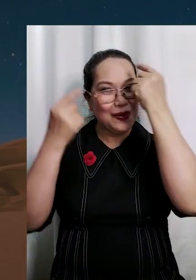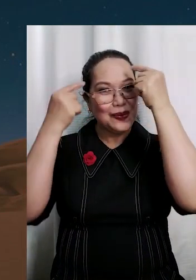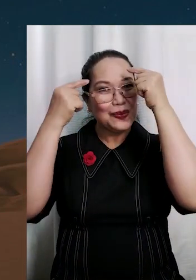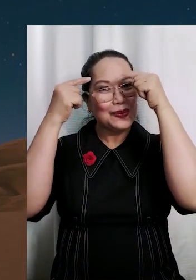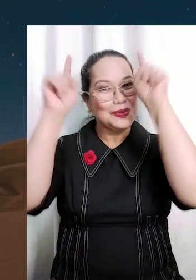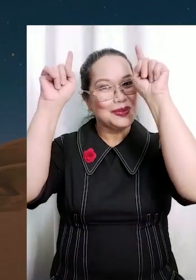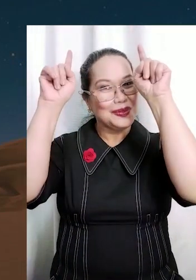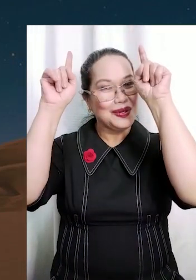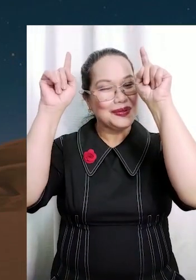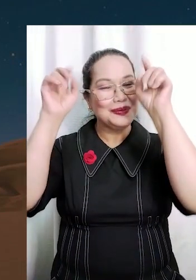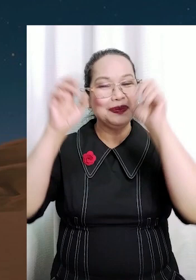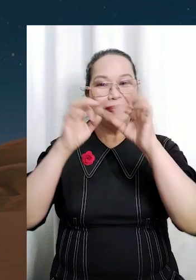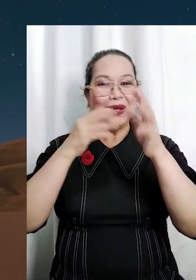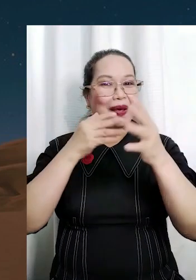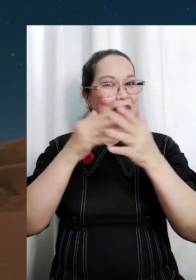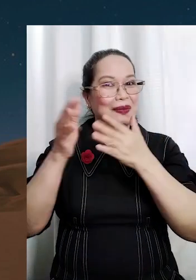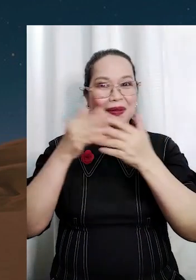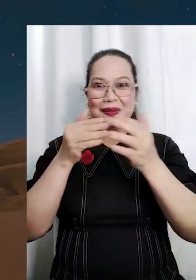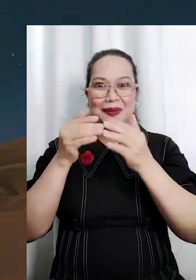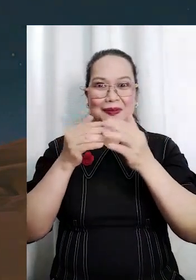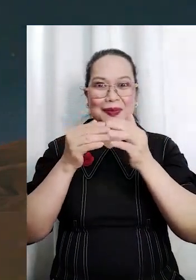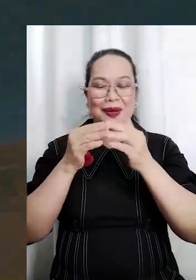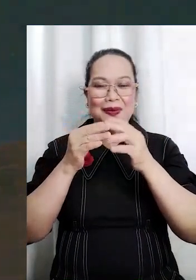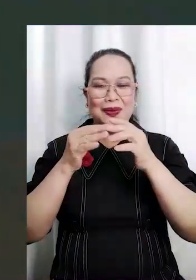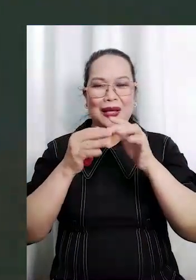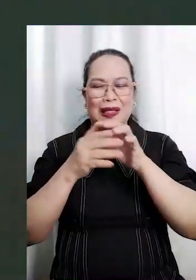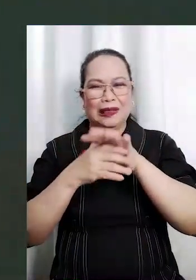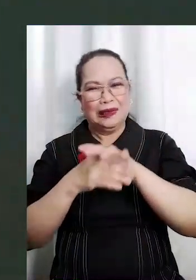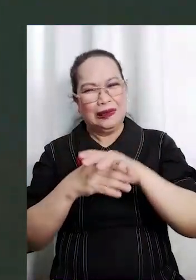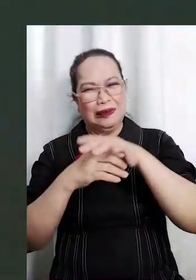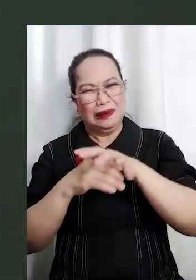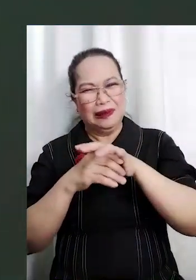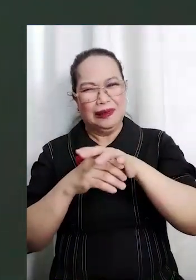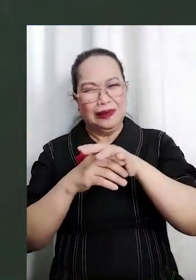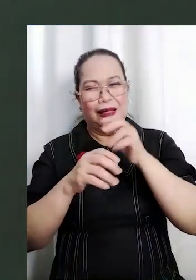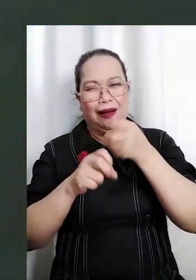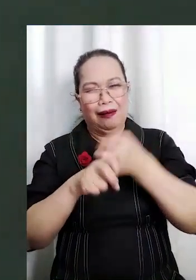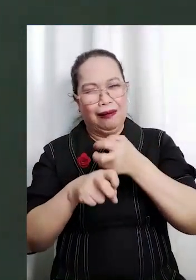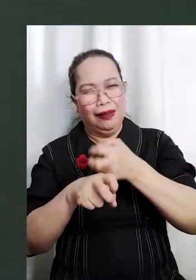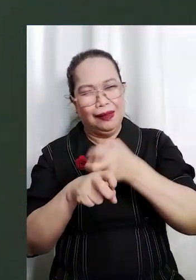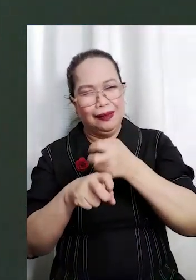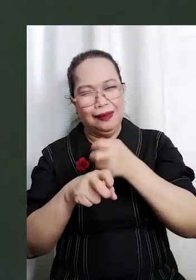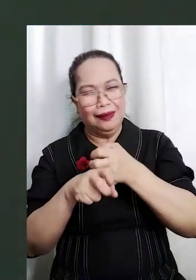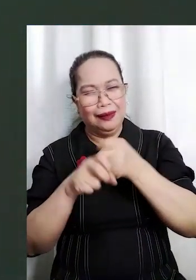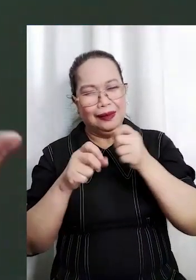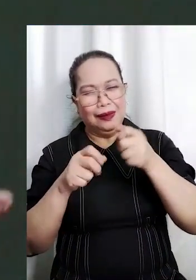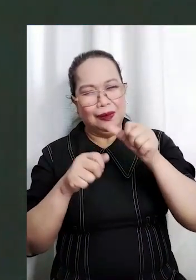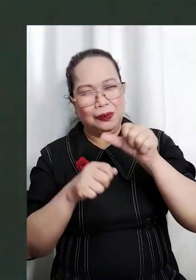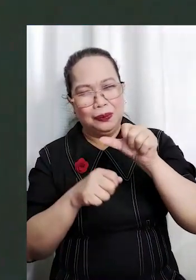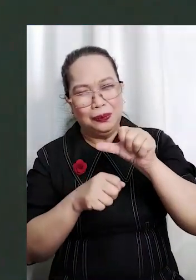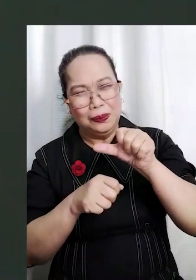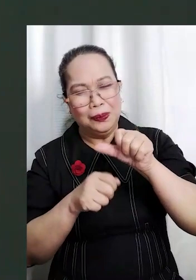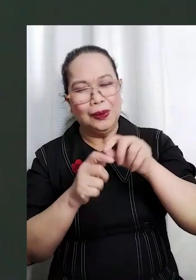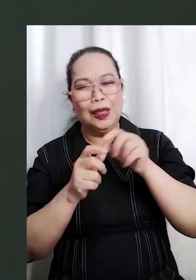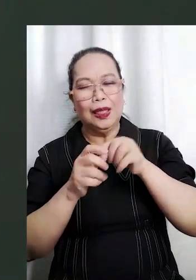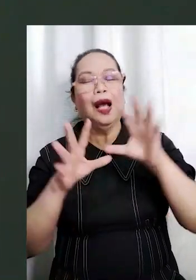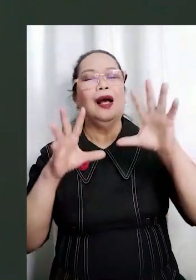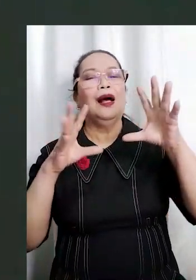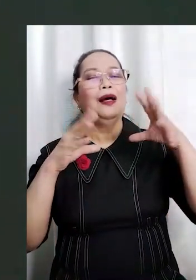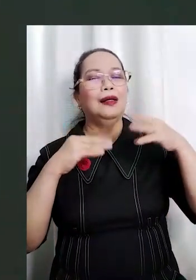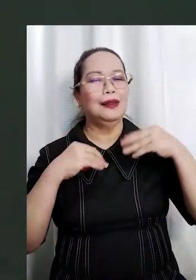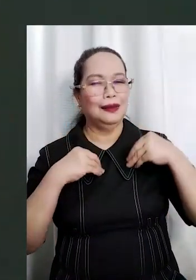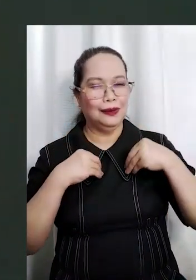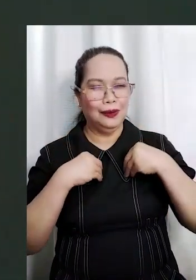overcome. Na kahit nadadaig at natatalo at tila mukhang talo na siya, nadidiskubre ng taong yon